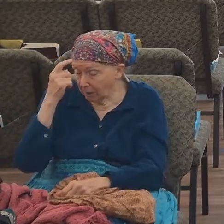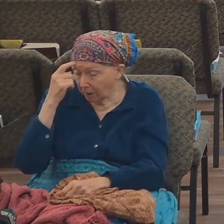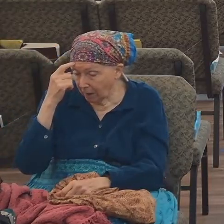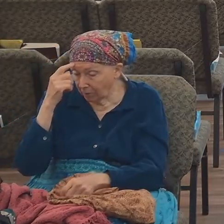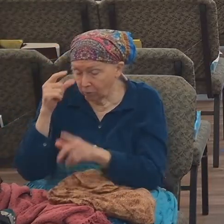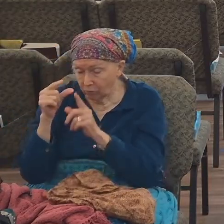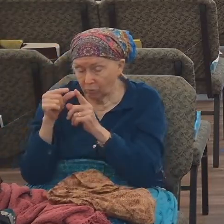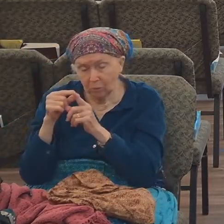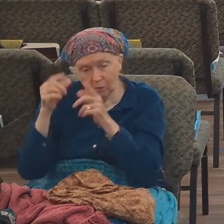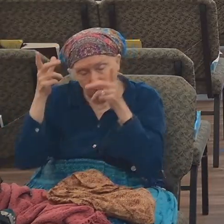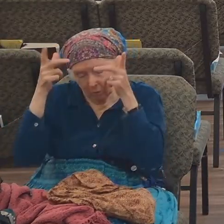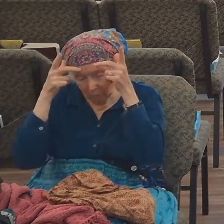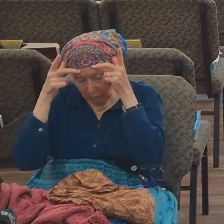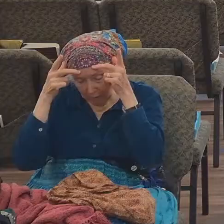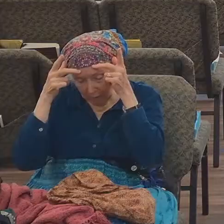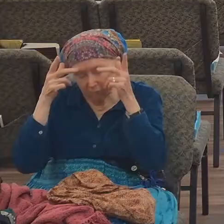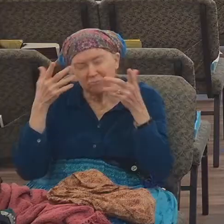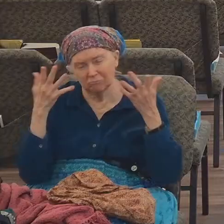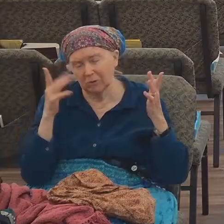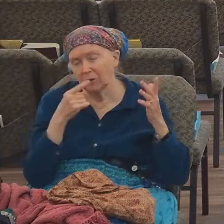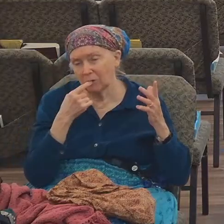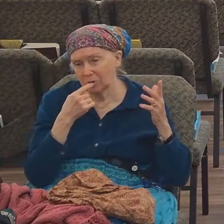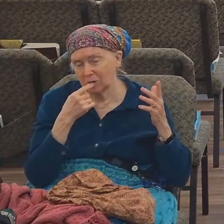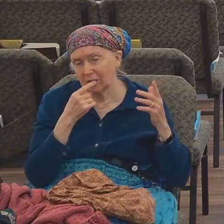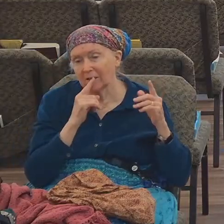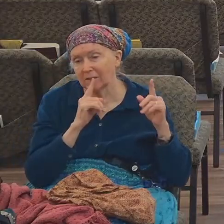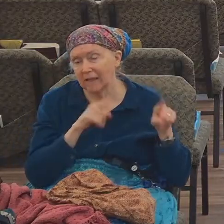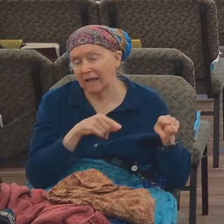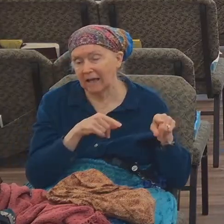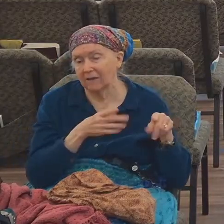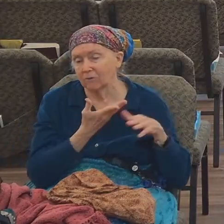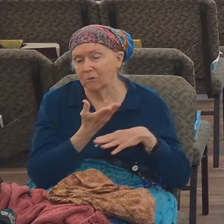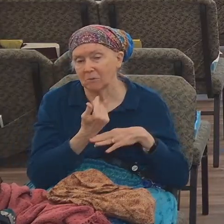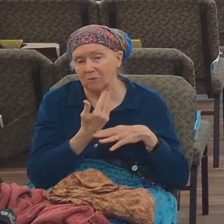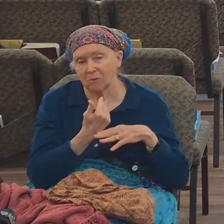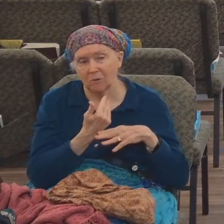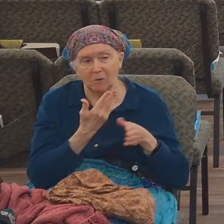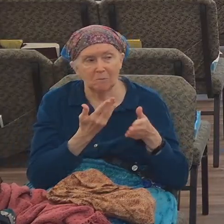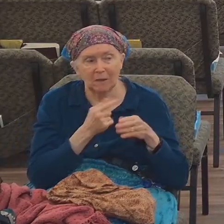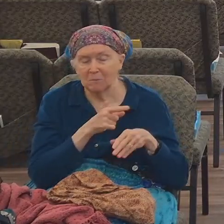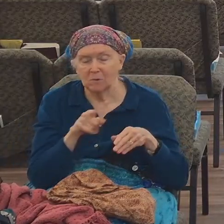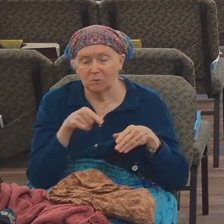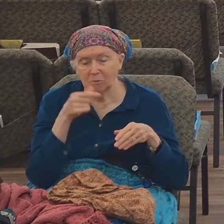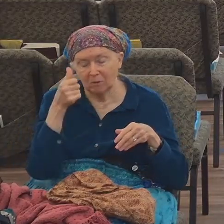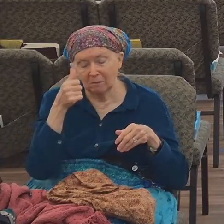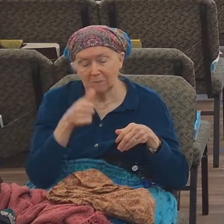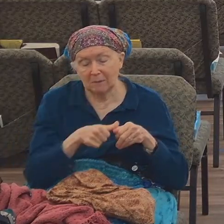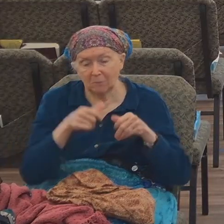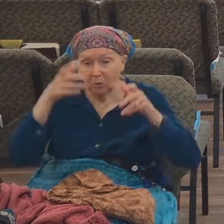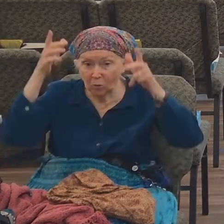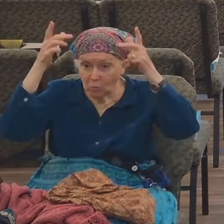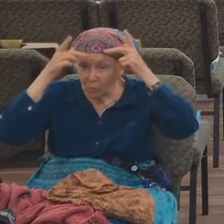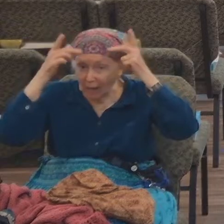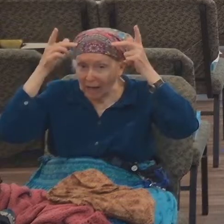We said the answer earlier. Maybe you remember. Crowns.